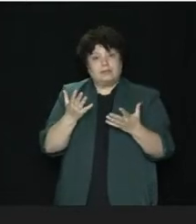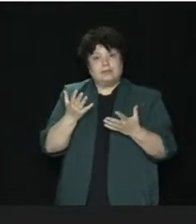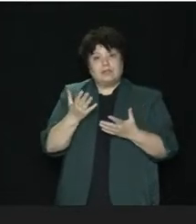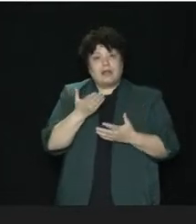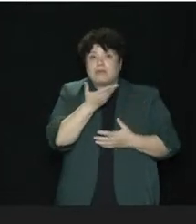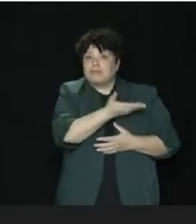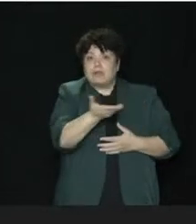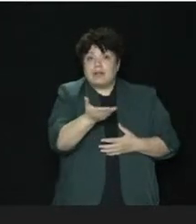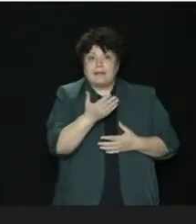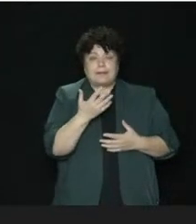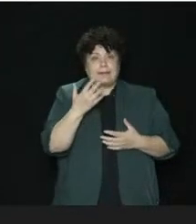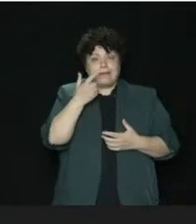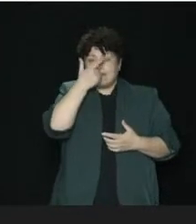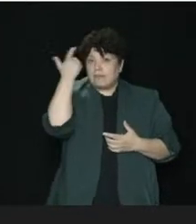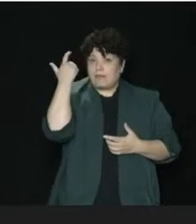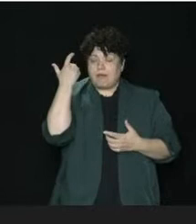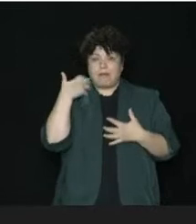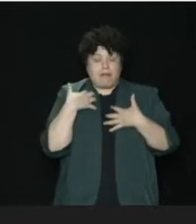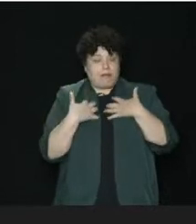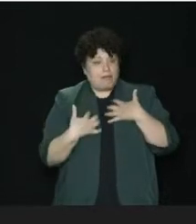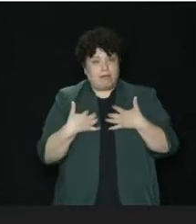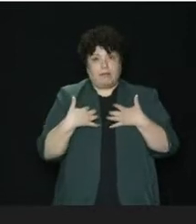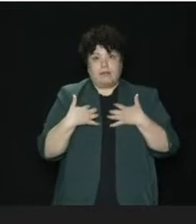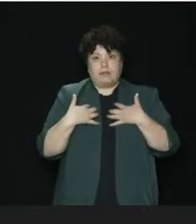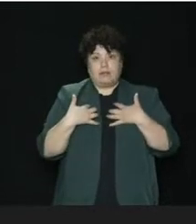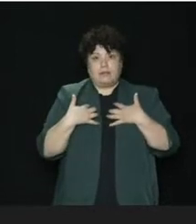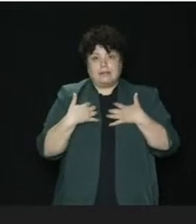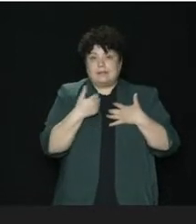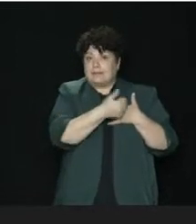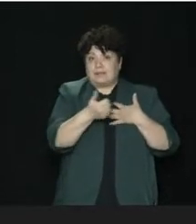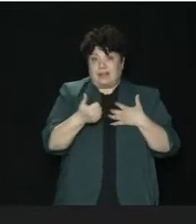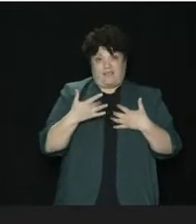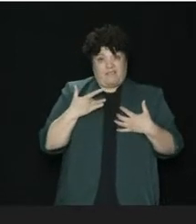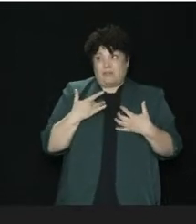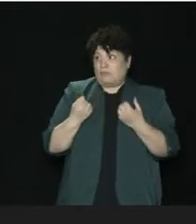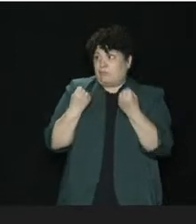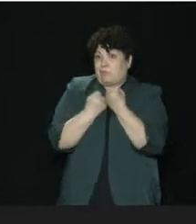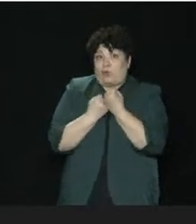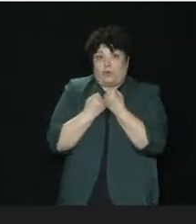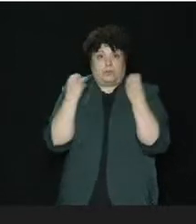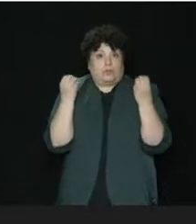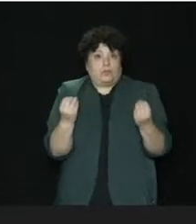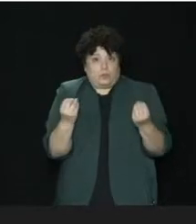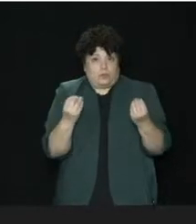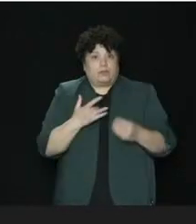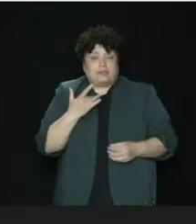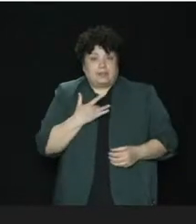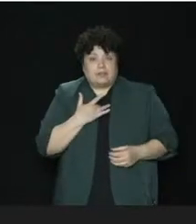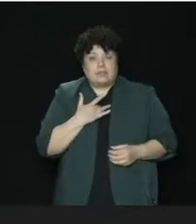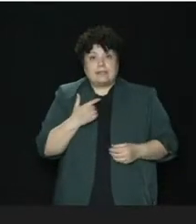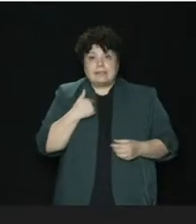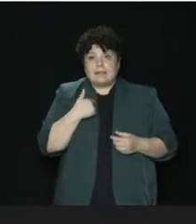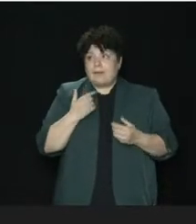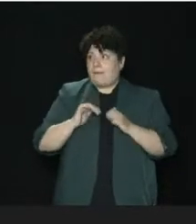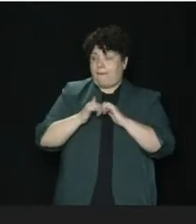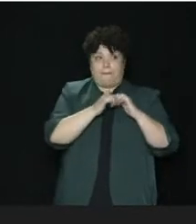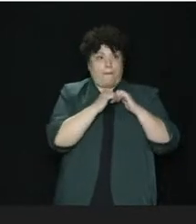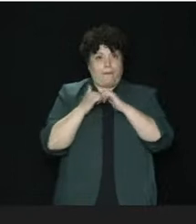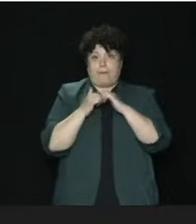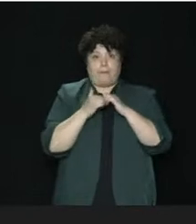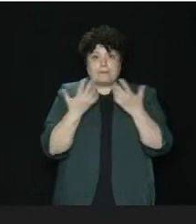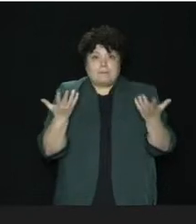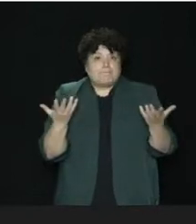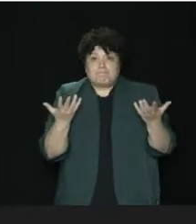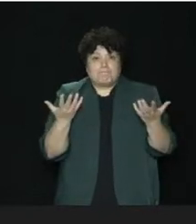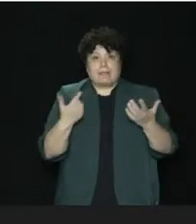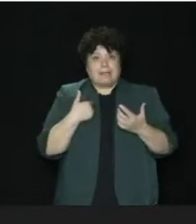these unacceptable experiences do not feel supported and don't have the resources and the